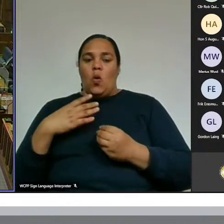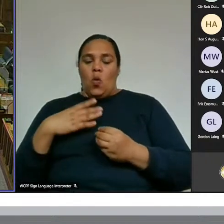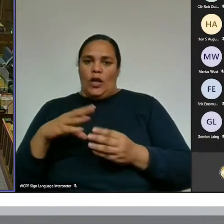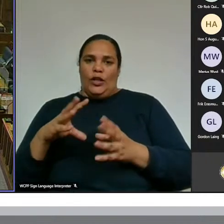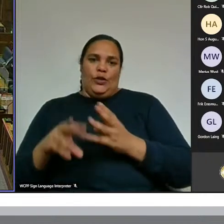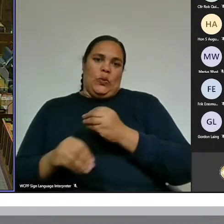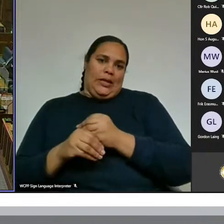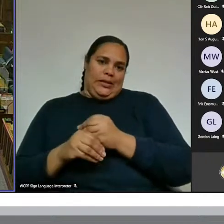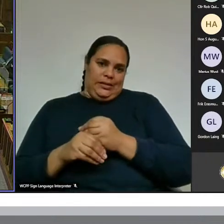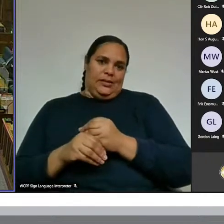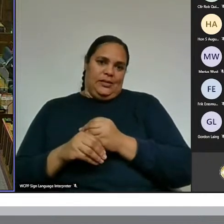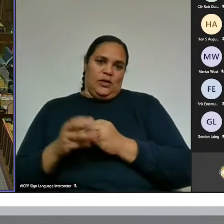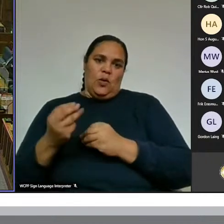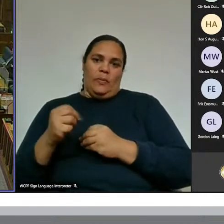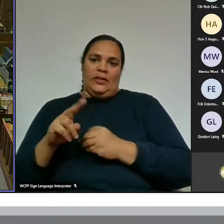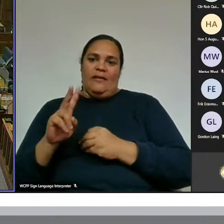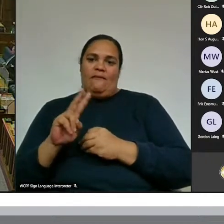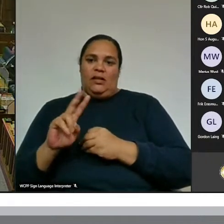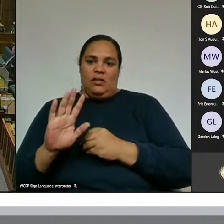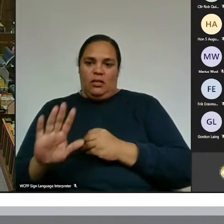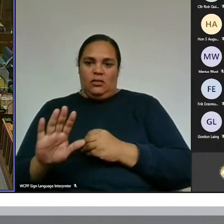add to Mr. Wessels.